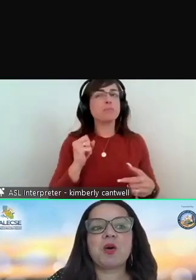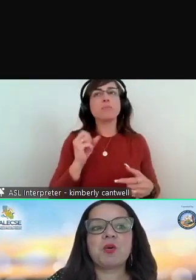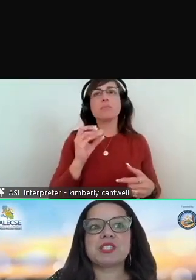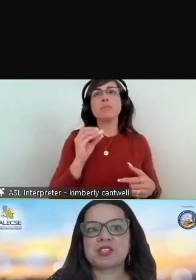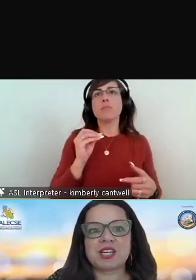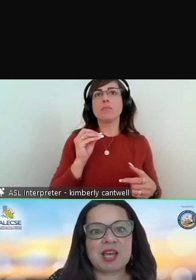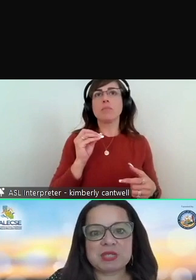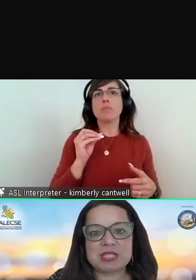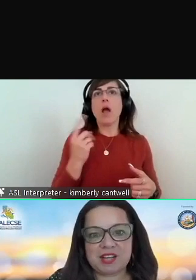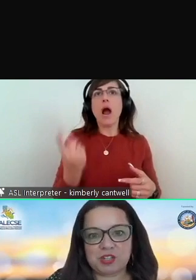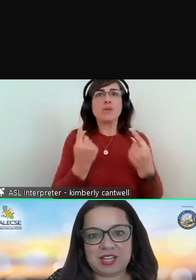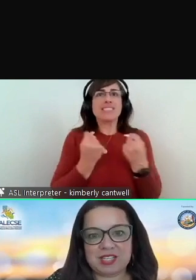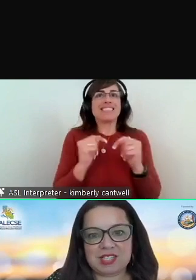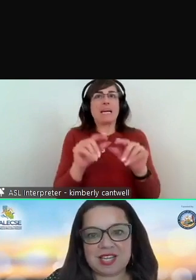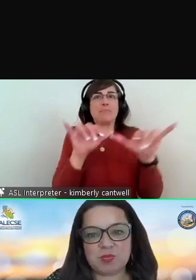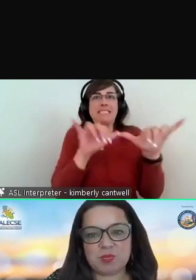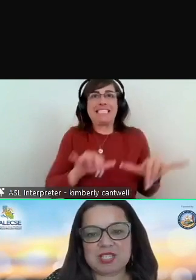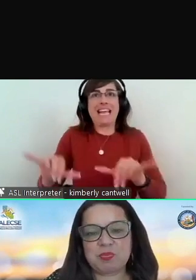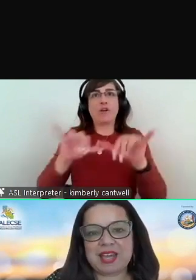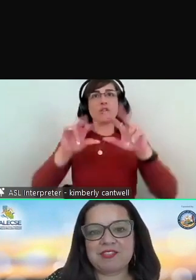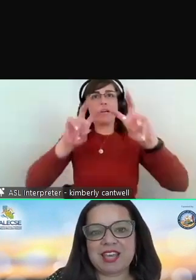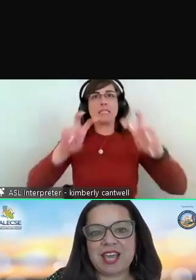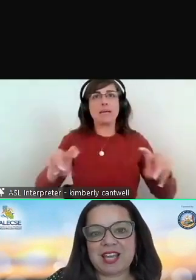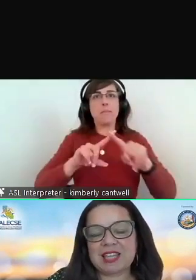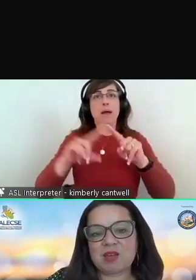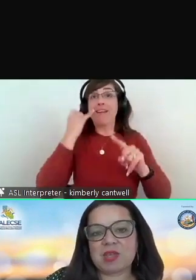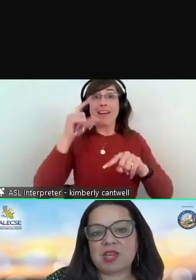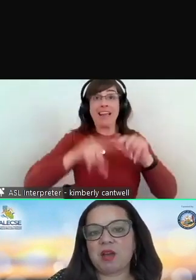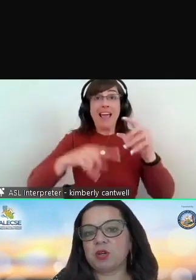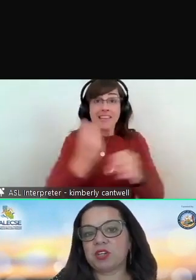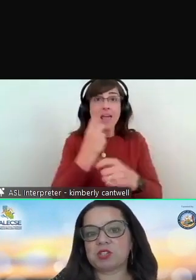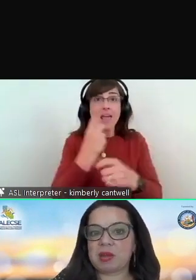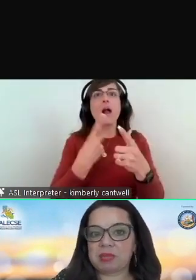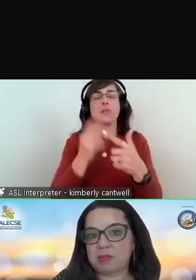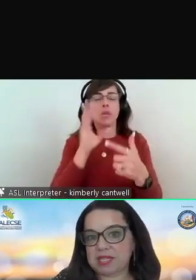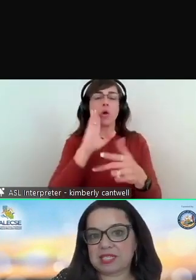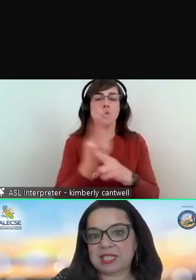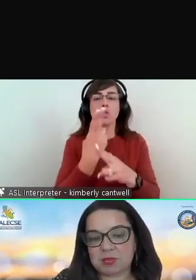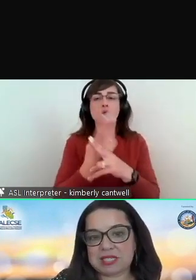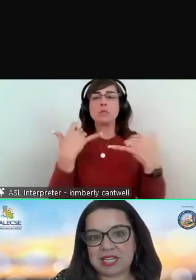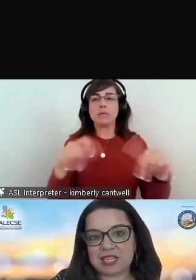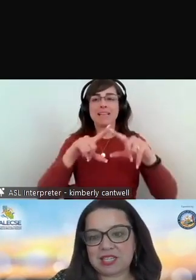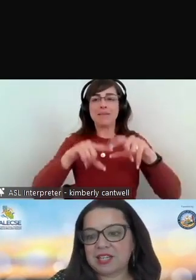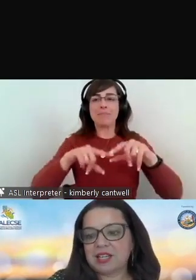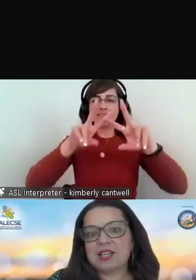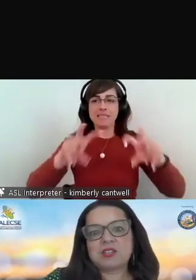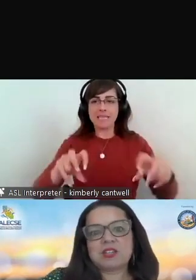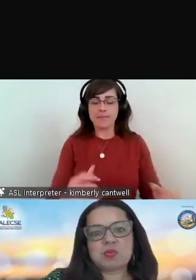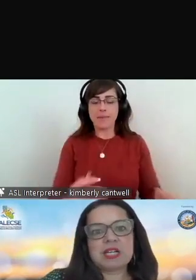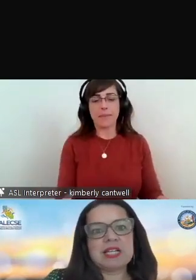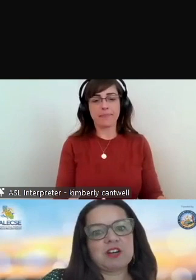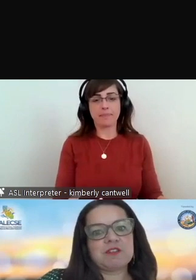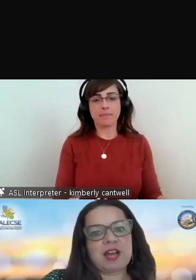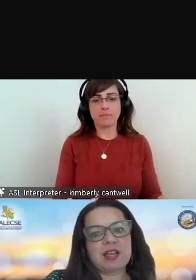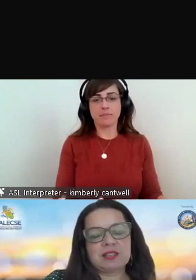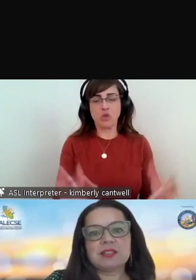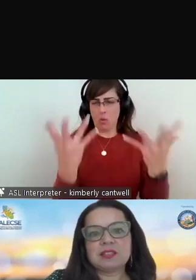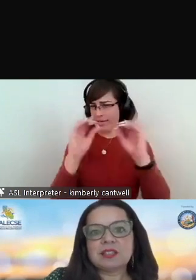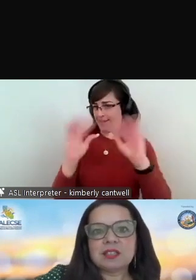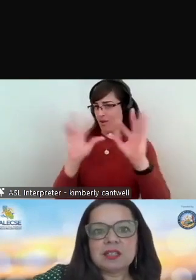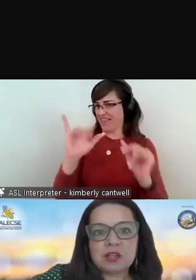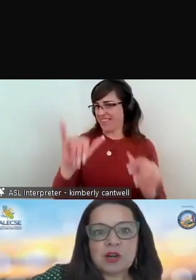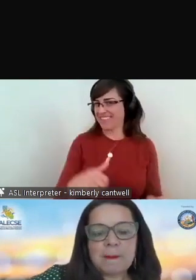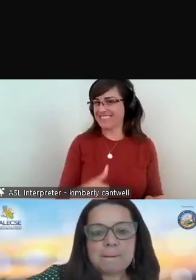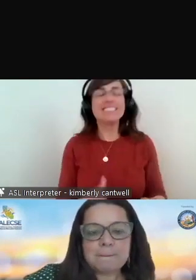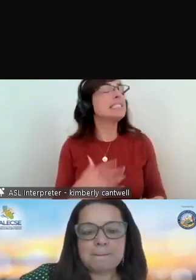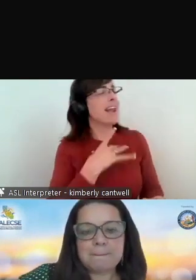I always attempt standardized assessments, but if I can't get them, then I will use my play-based assessment data. So I just want to clarify. Yes,